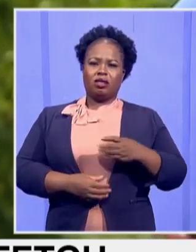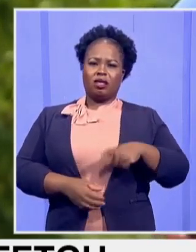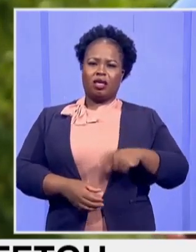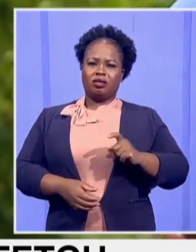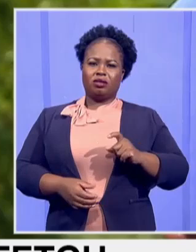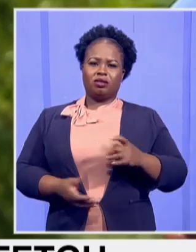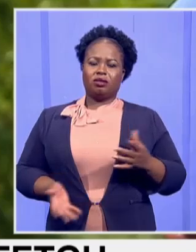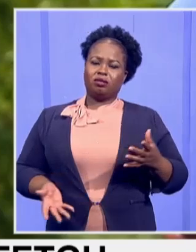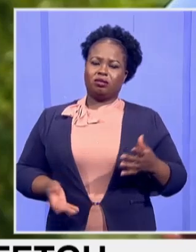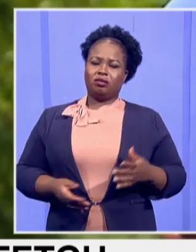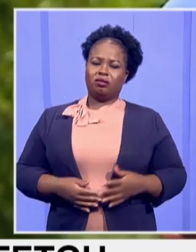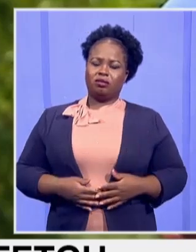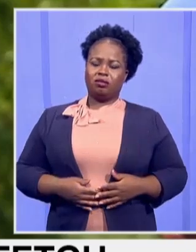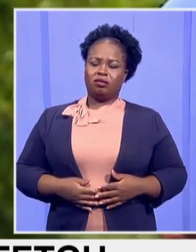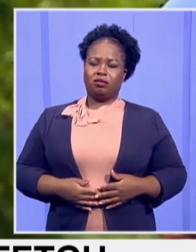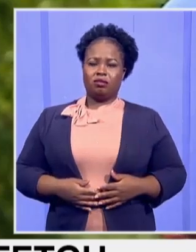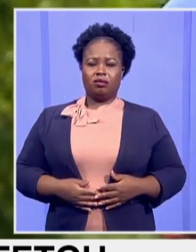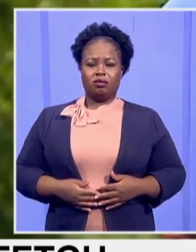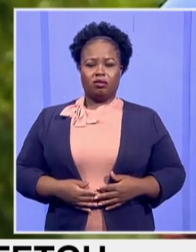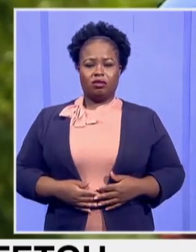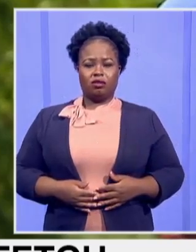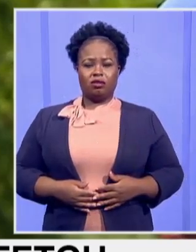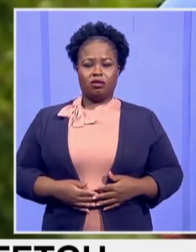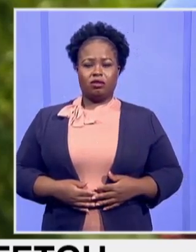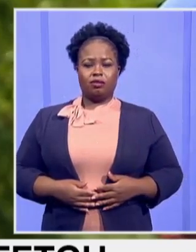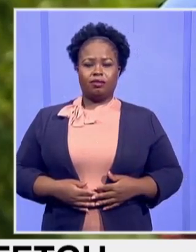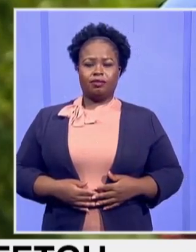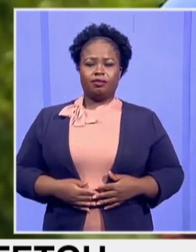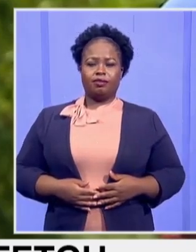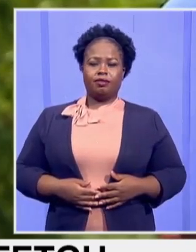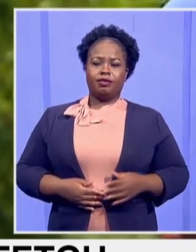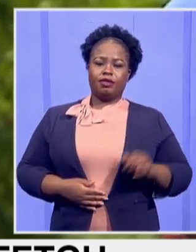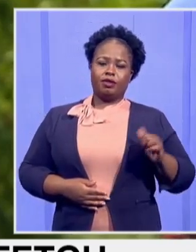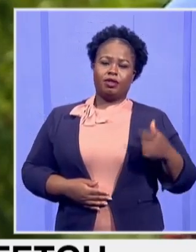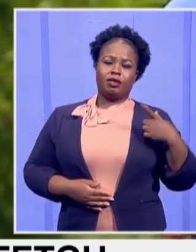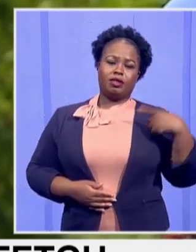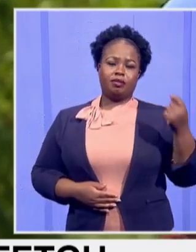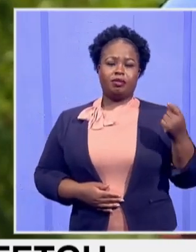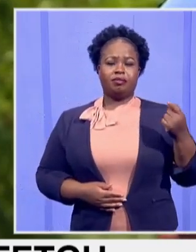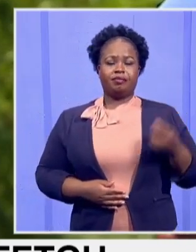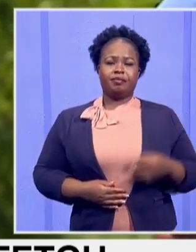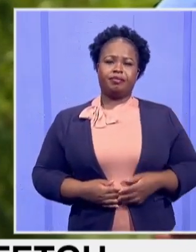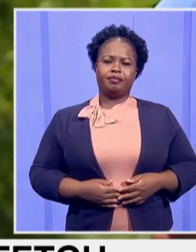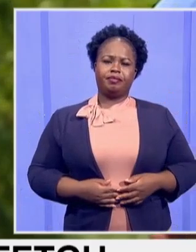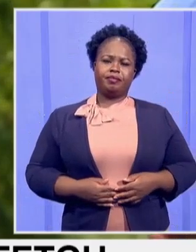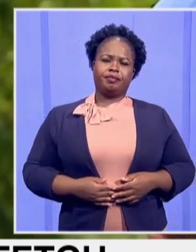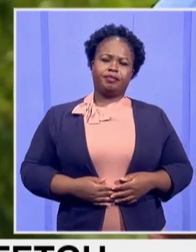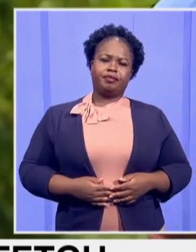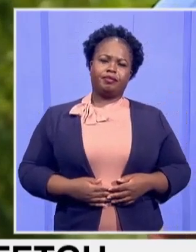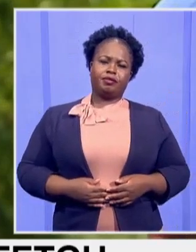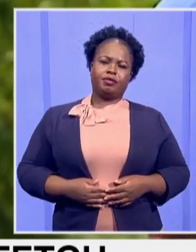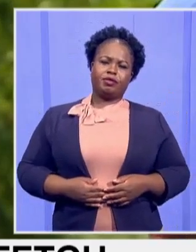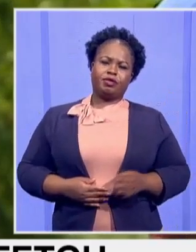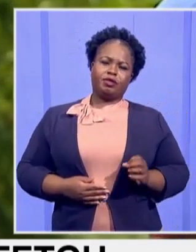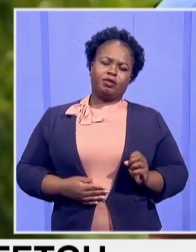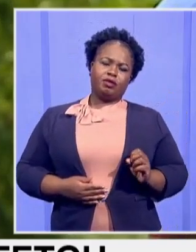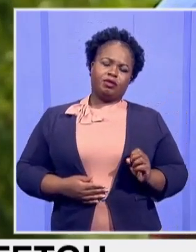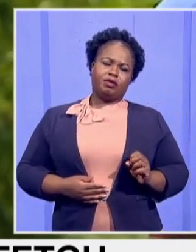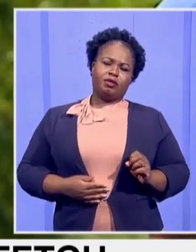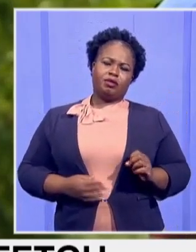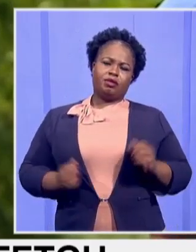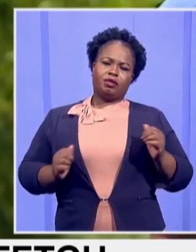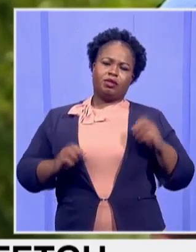fill the cans here, and then they go over the in 12. That is